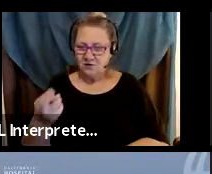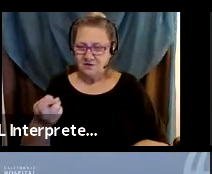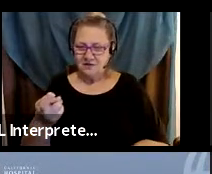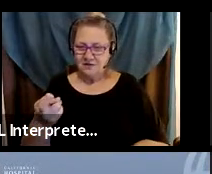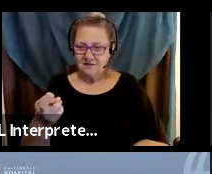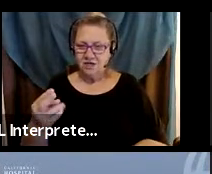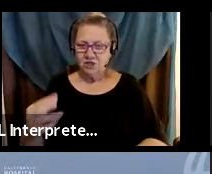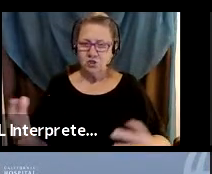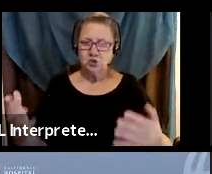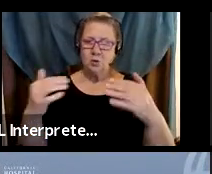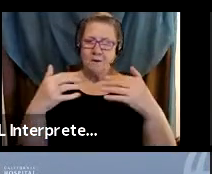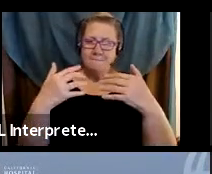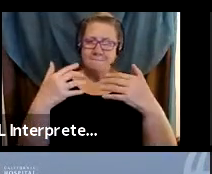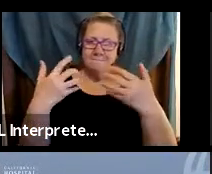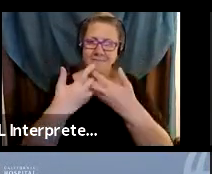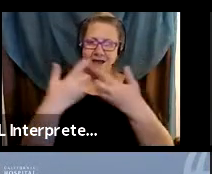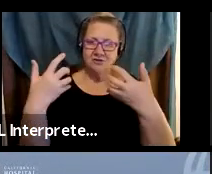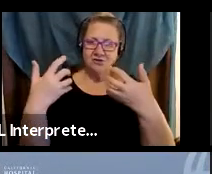need.